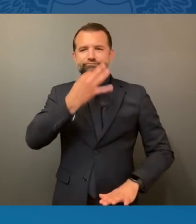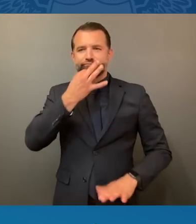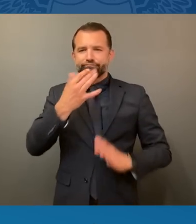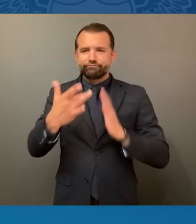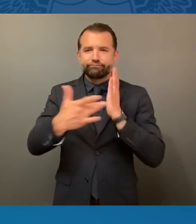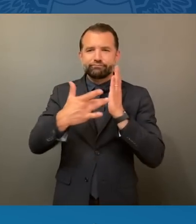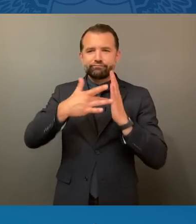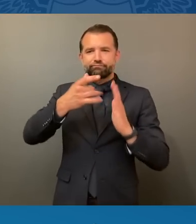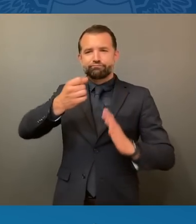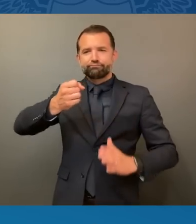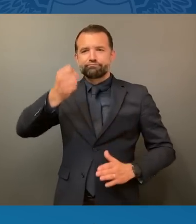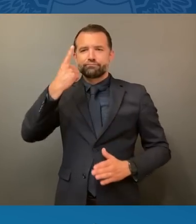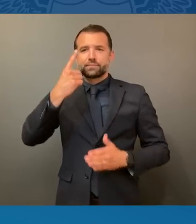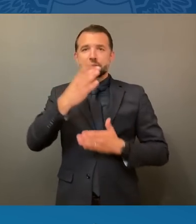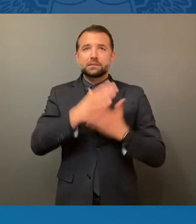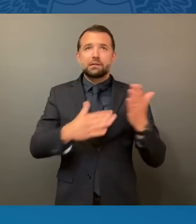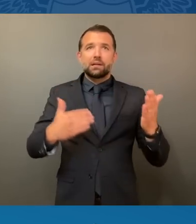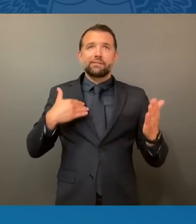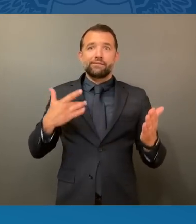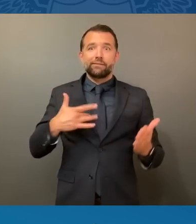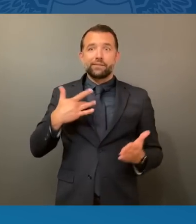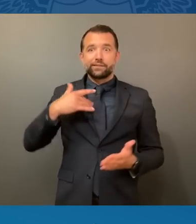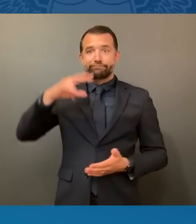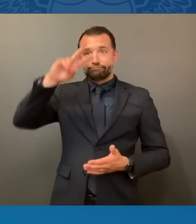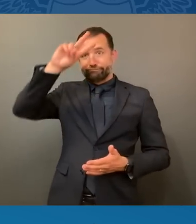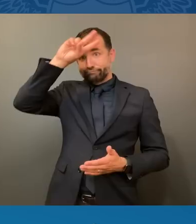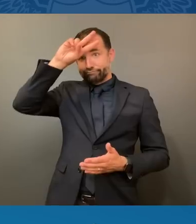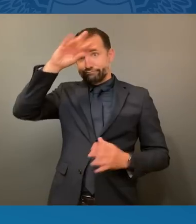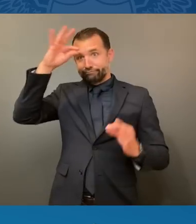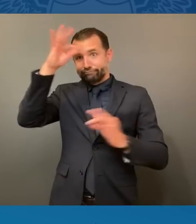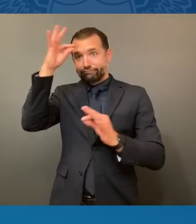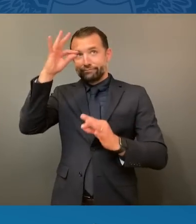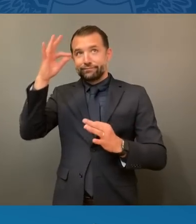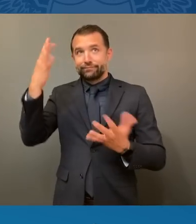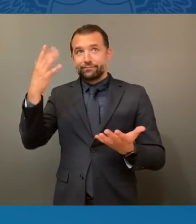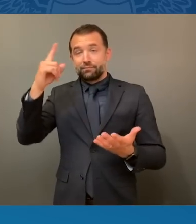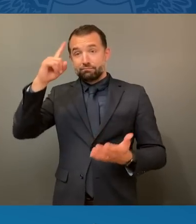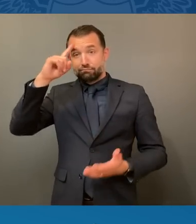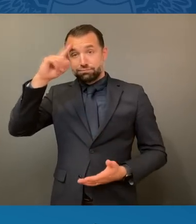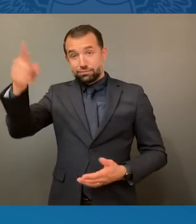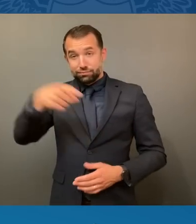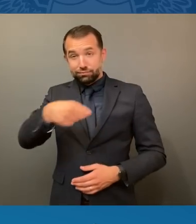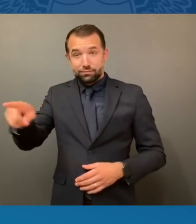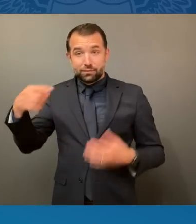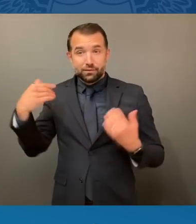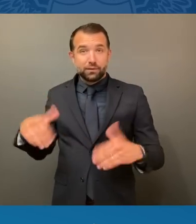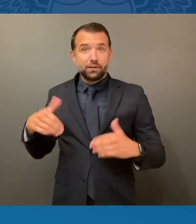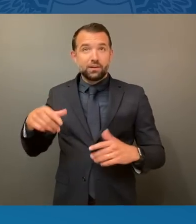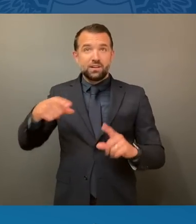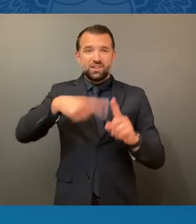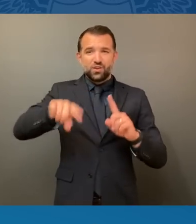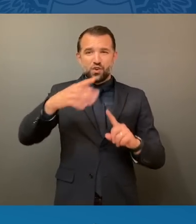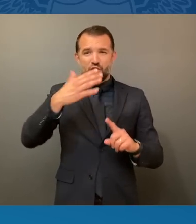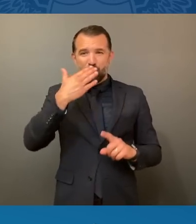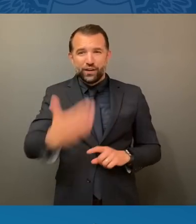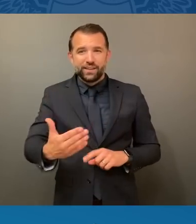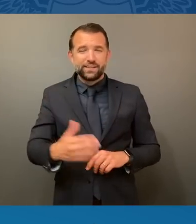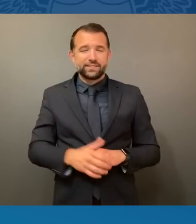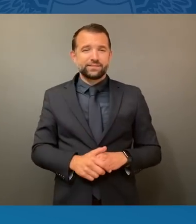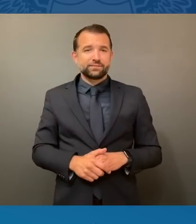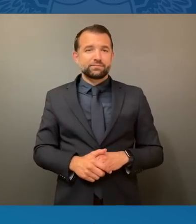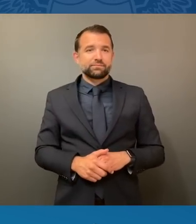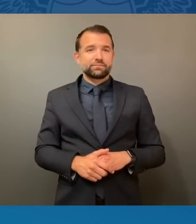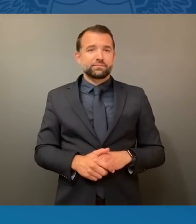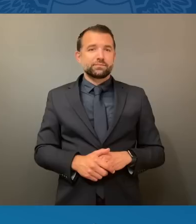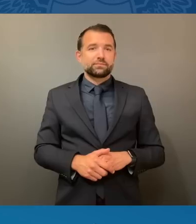of us feel really small when we're around them. That's right. They're so good. And you know, we were talking backstage, and